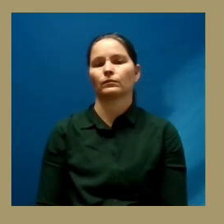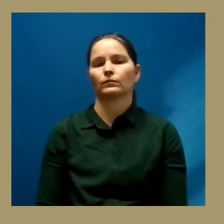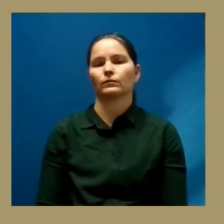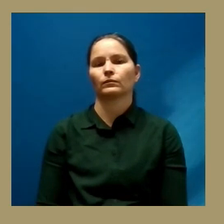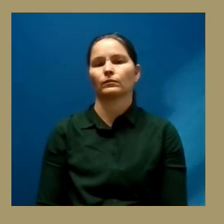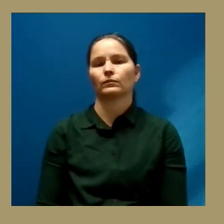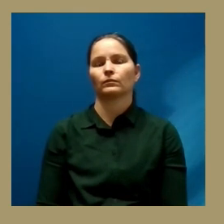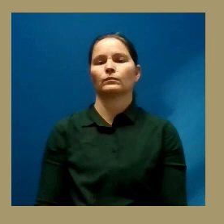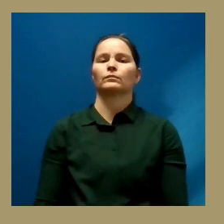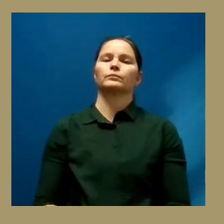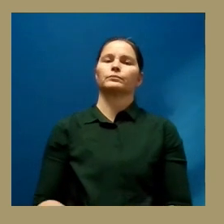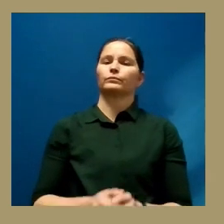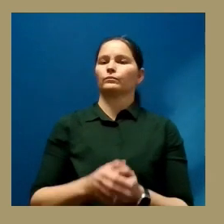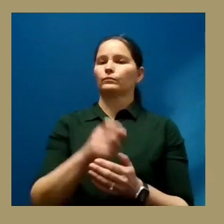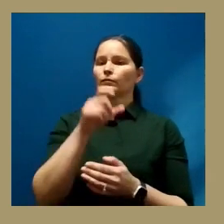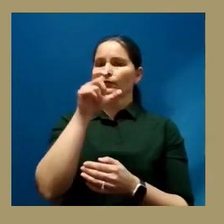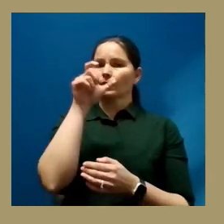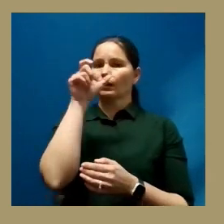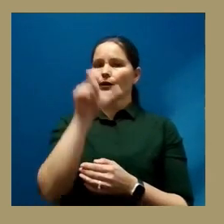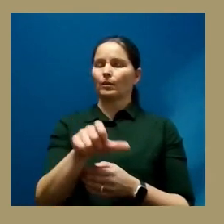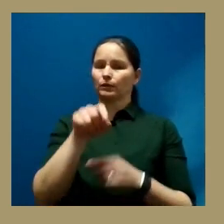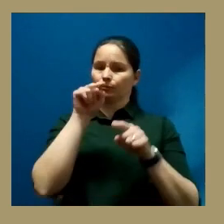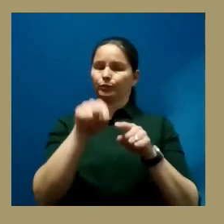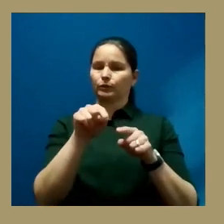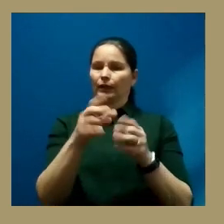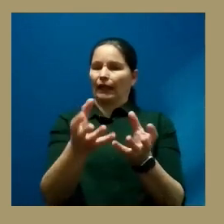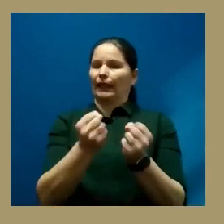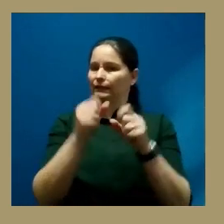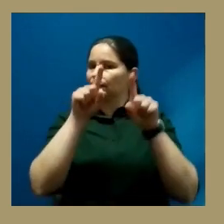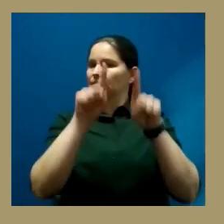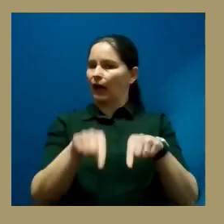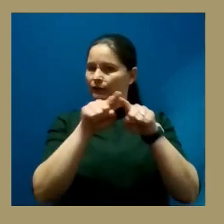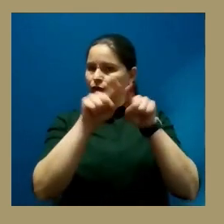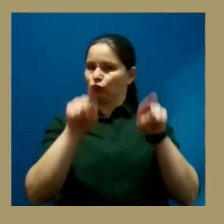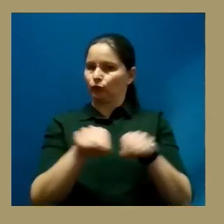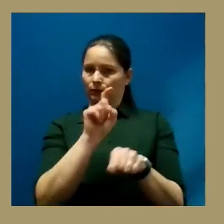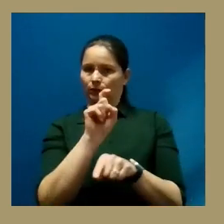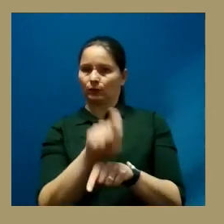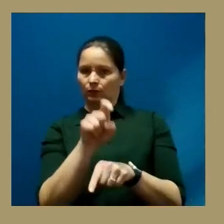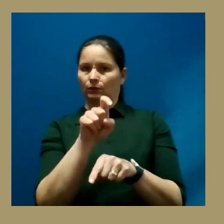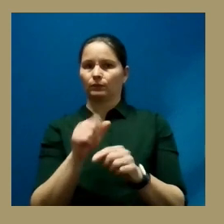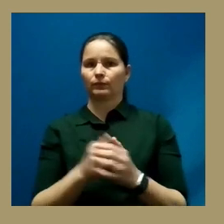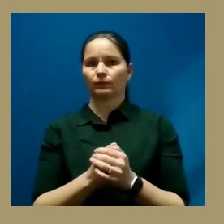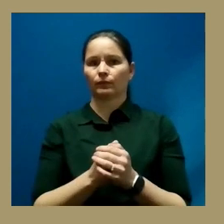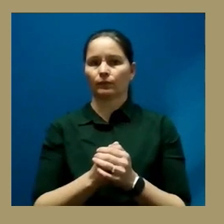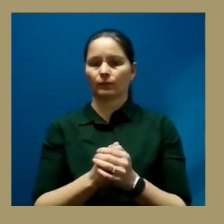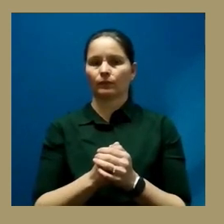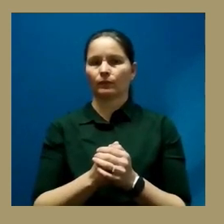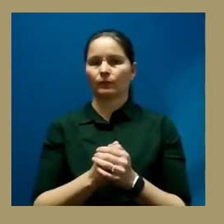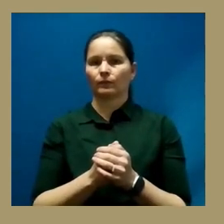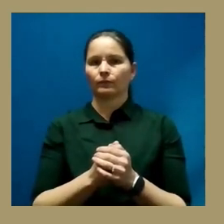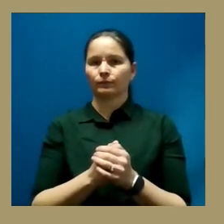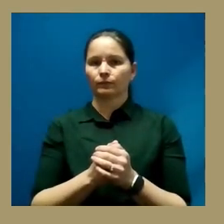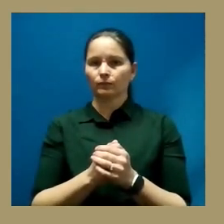So essentially, the customer will tap the Get Started screen. So essentially, this is the secure mechanism for Service Victoria